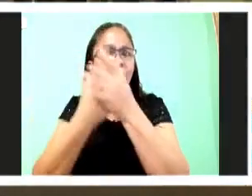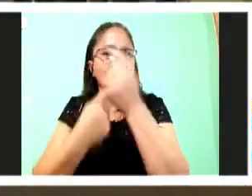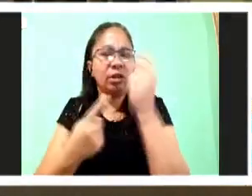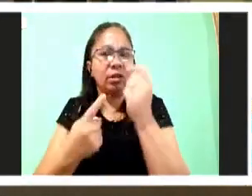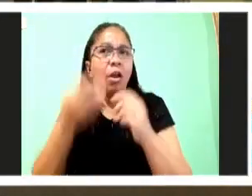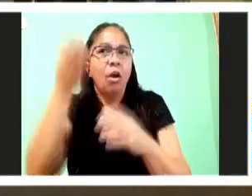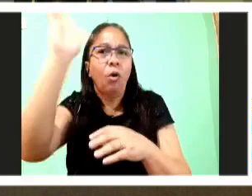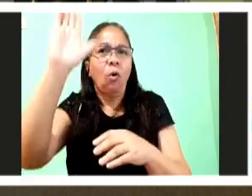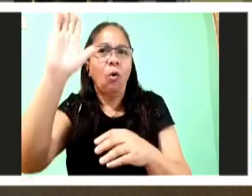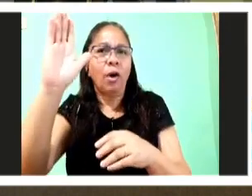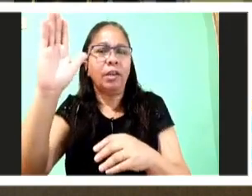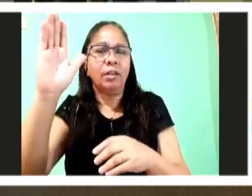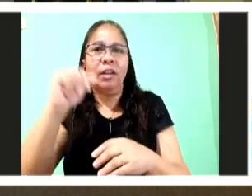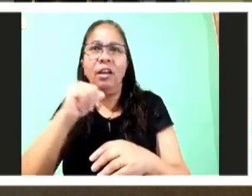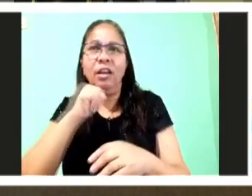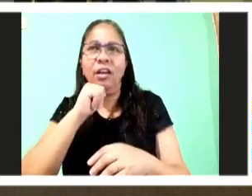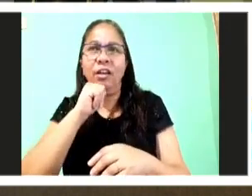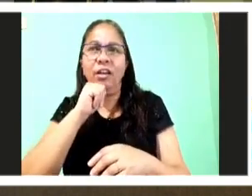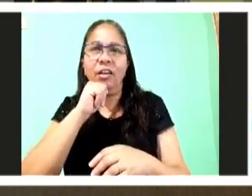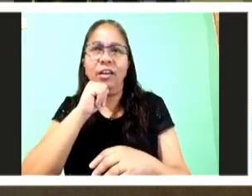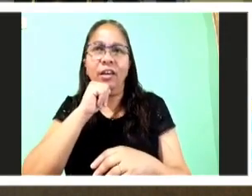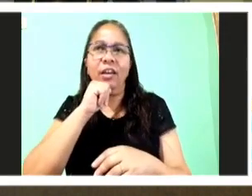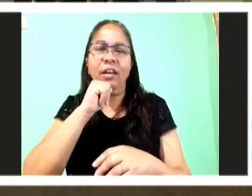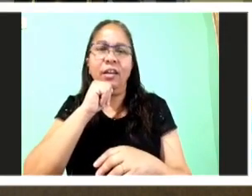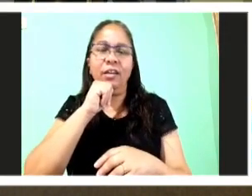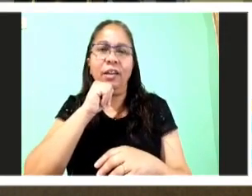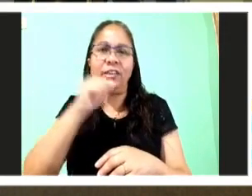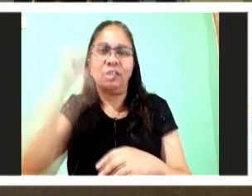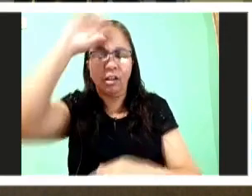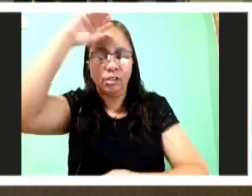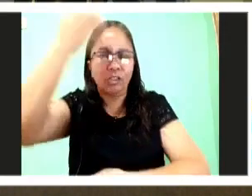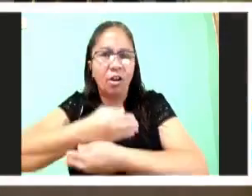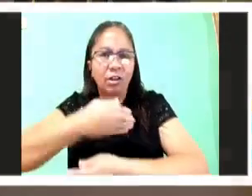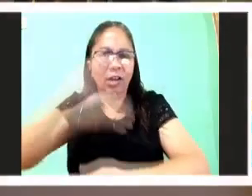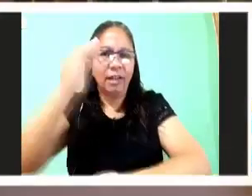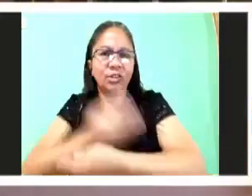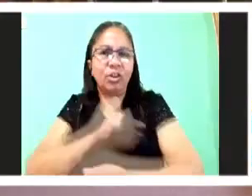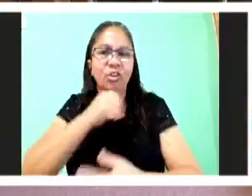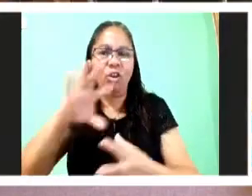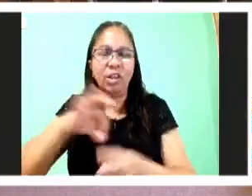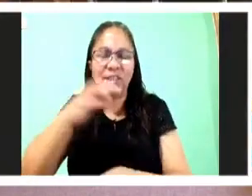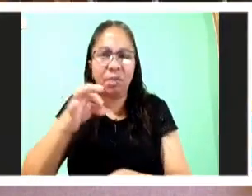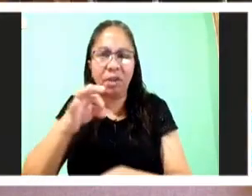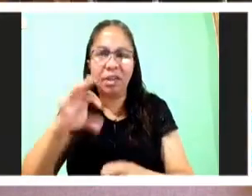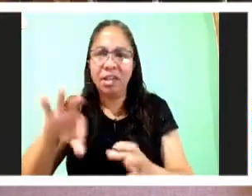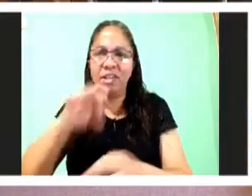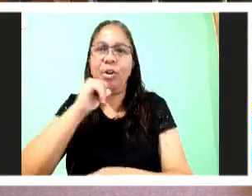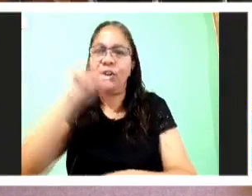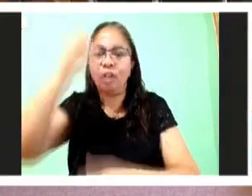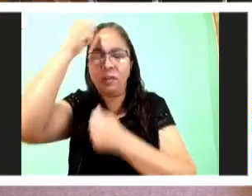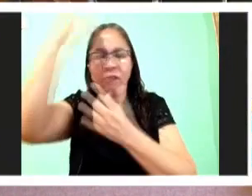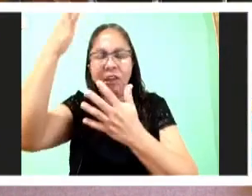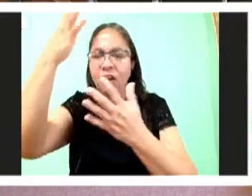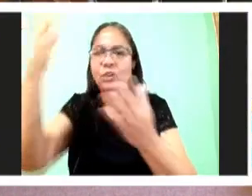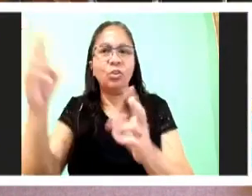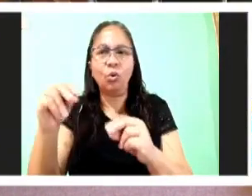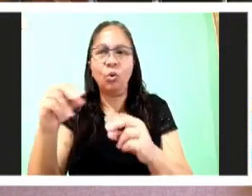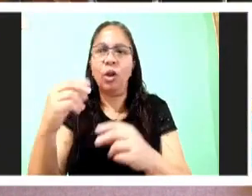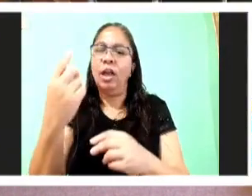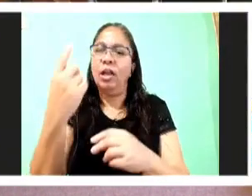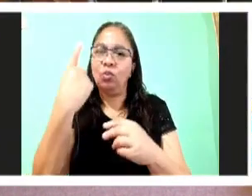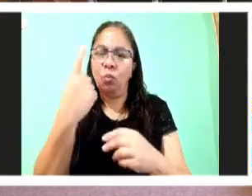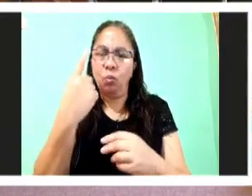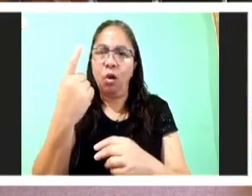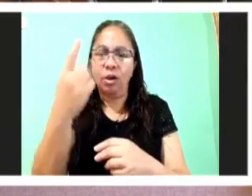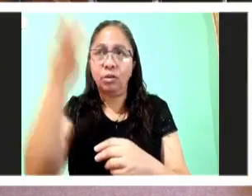not Father, and Spirit is not Father or Son. And in their difference, you see an energy